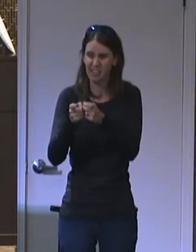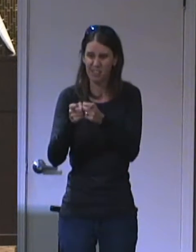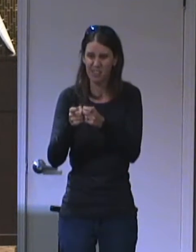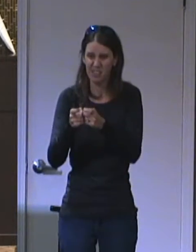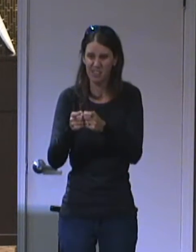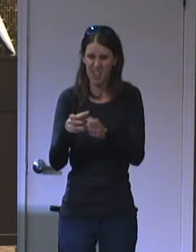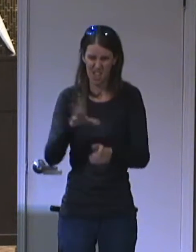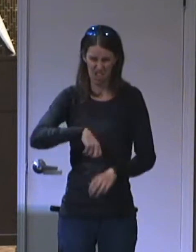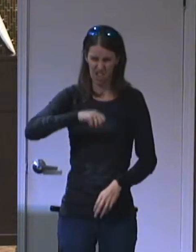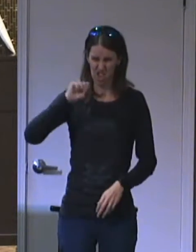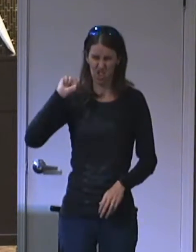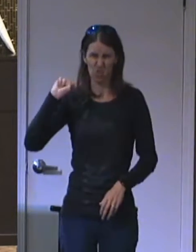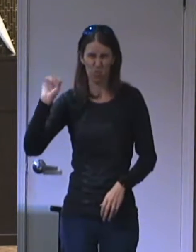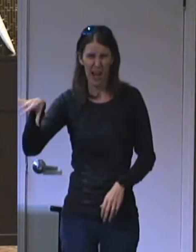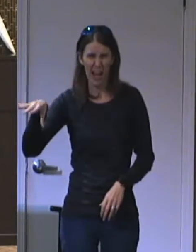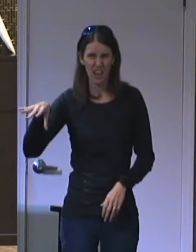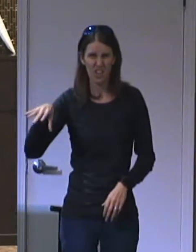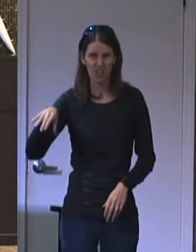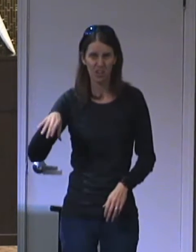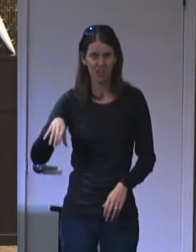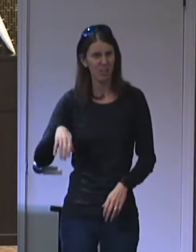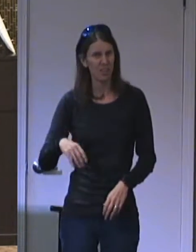use themselves to somebody else.